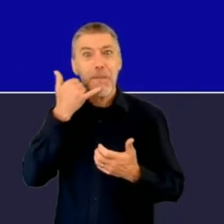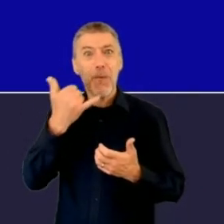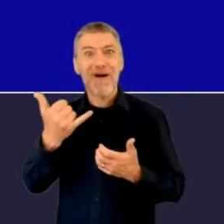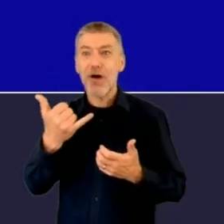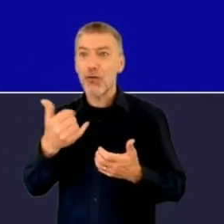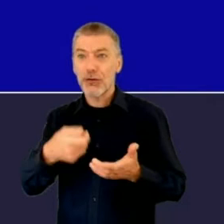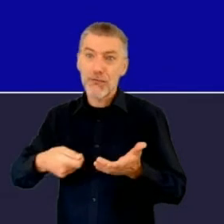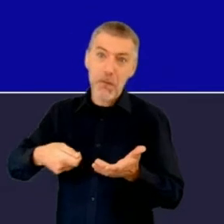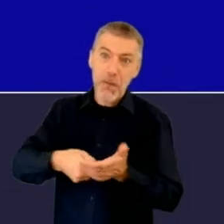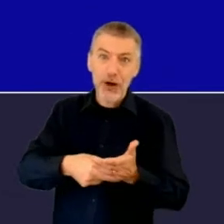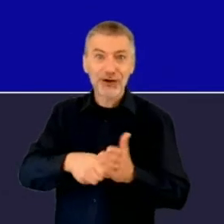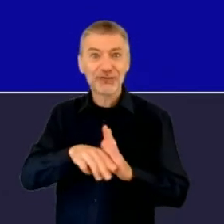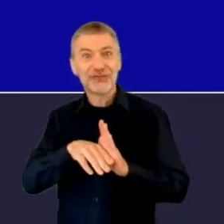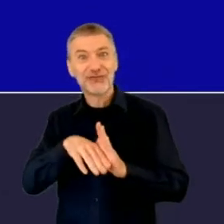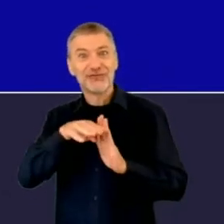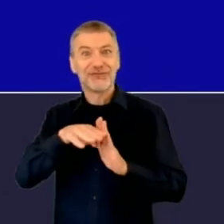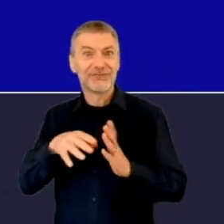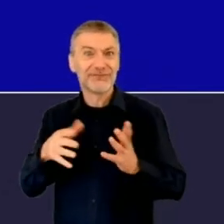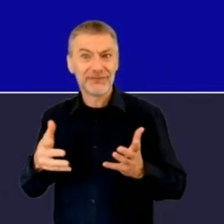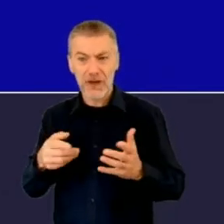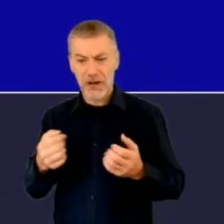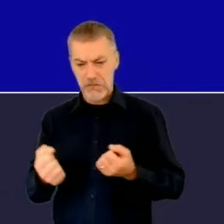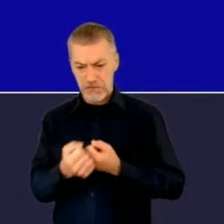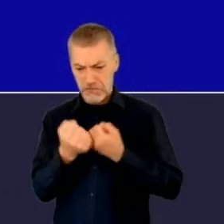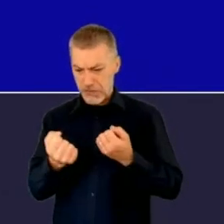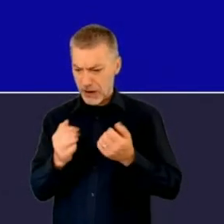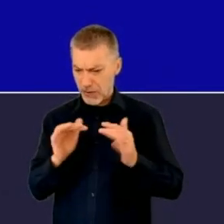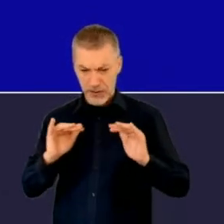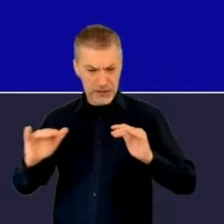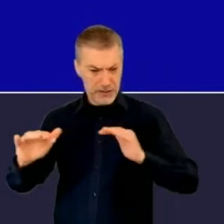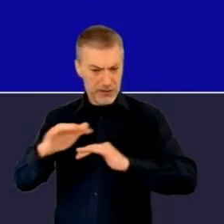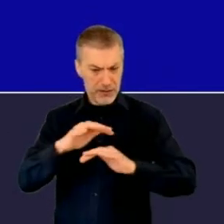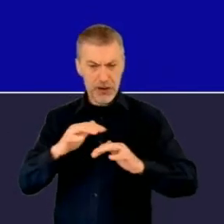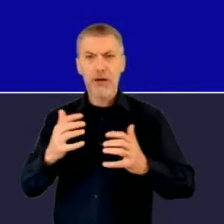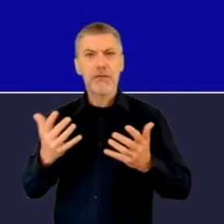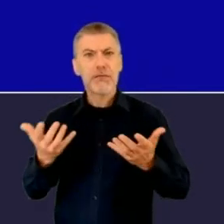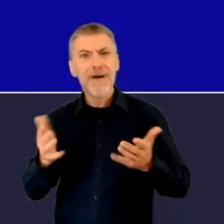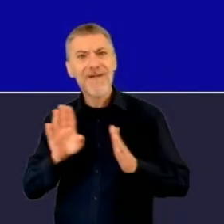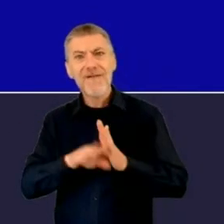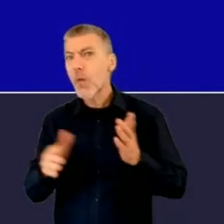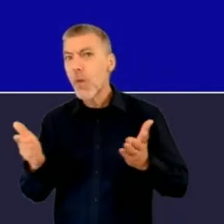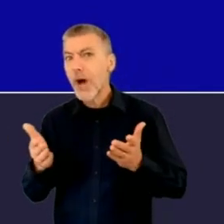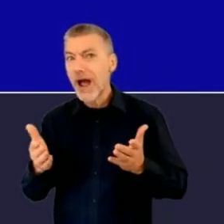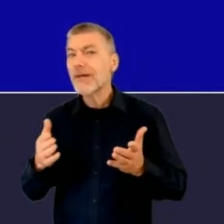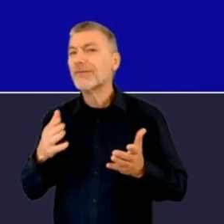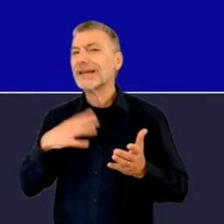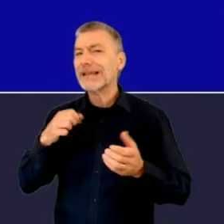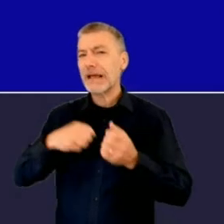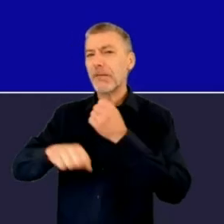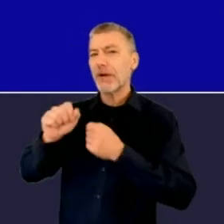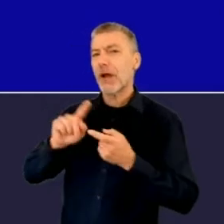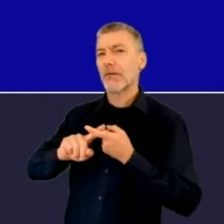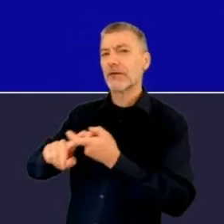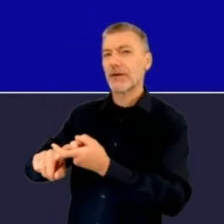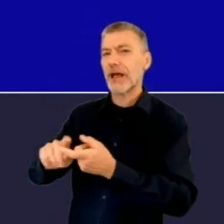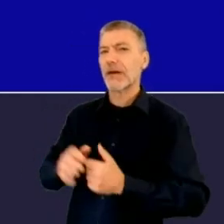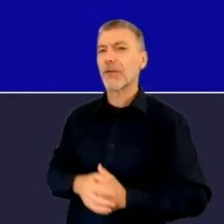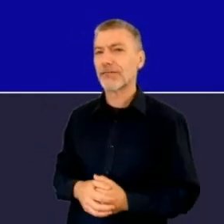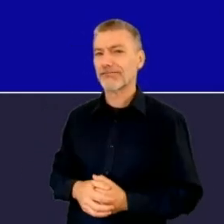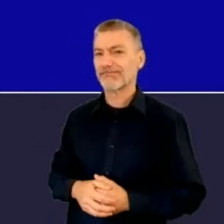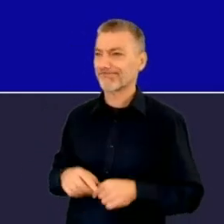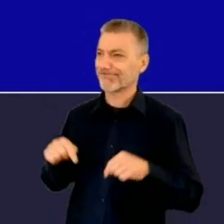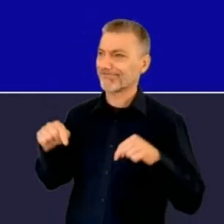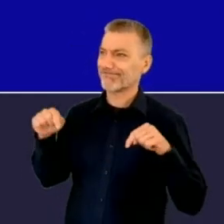obviously now that power needs to be sustainable. And at Rolls-Royce, this mission